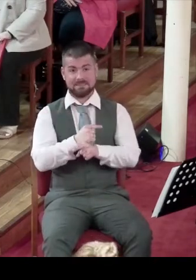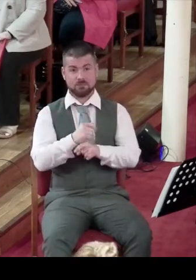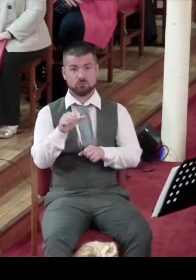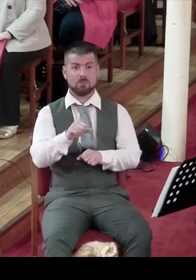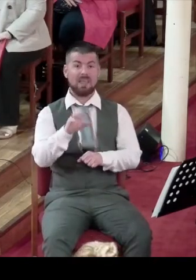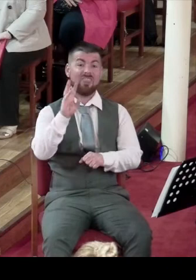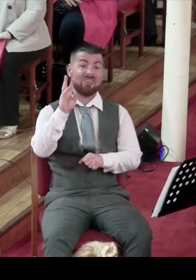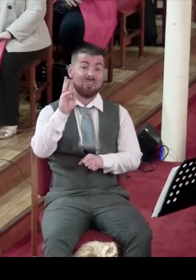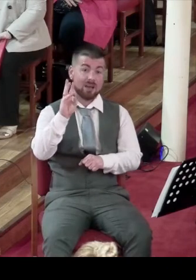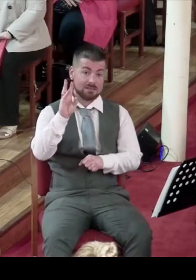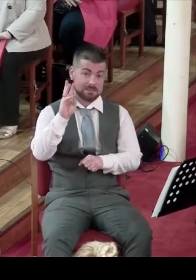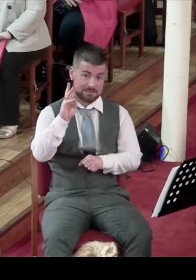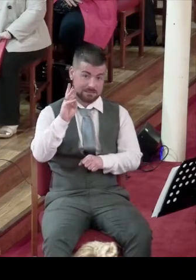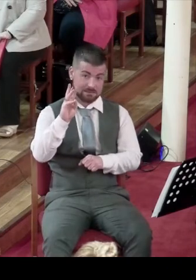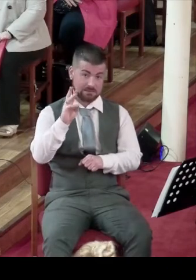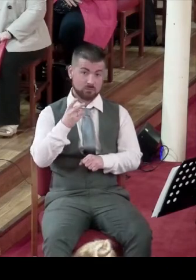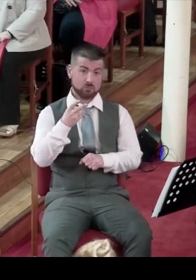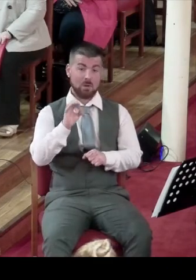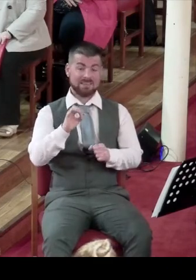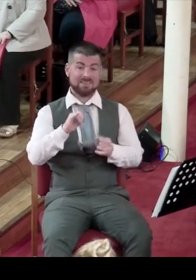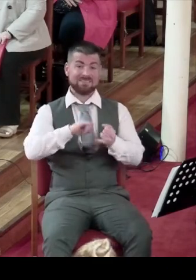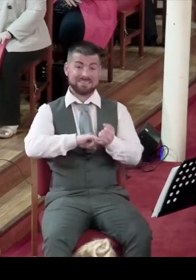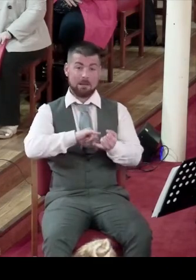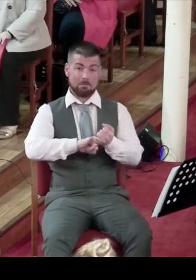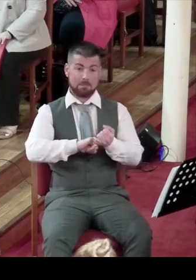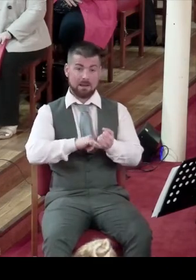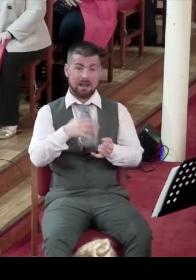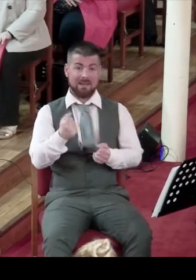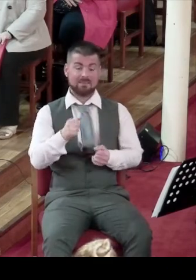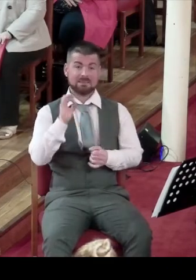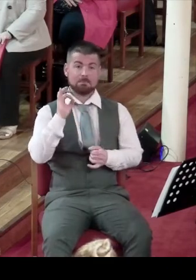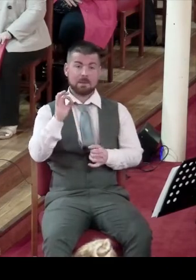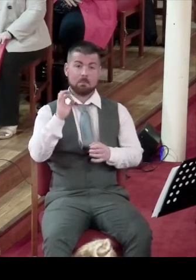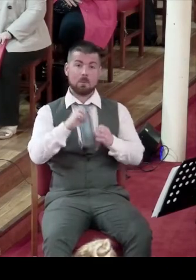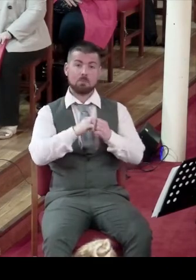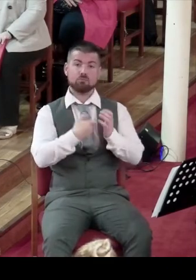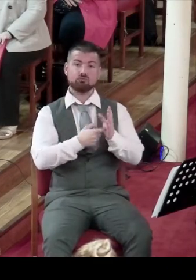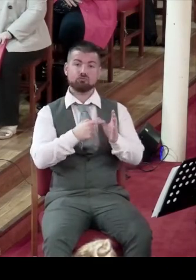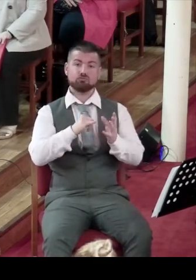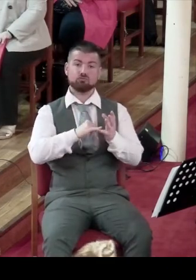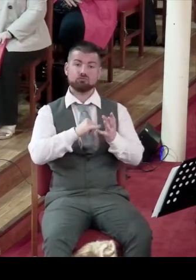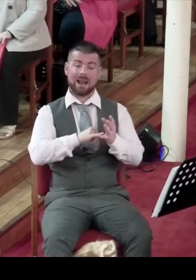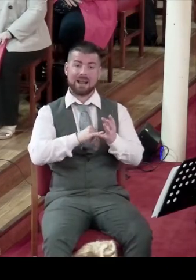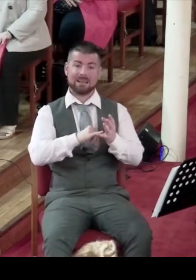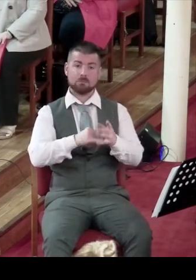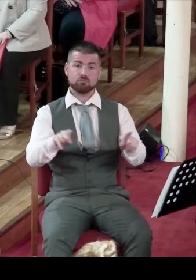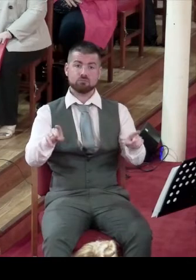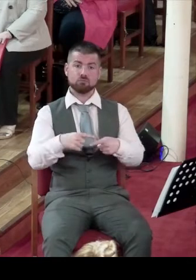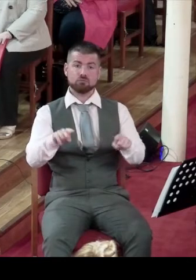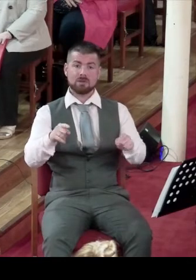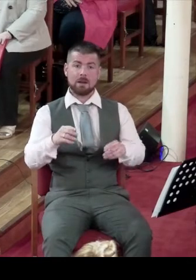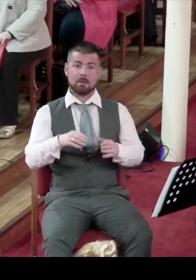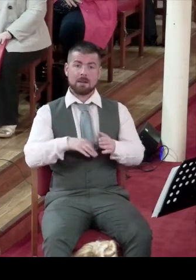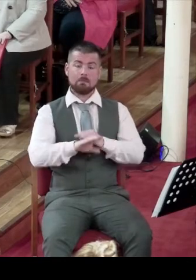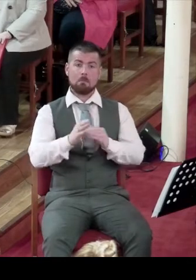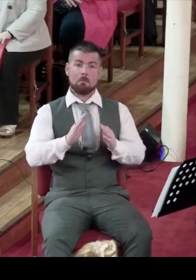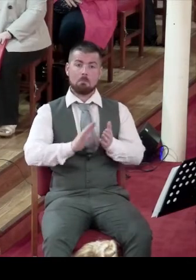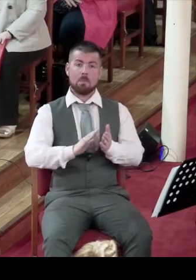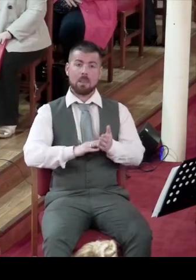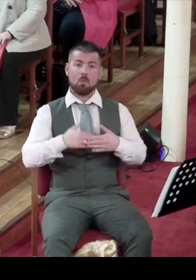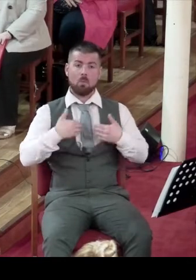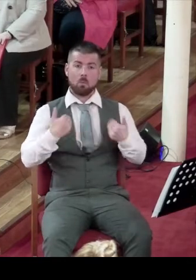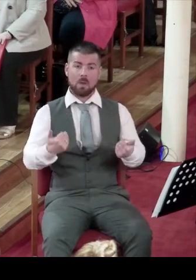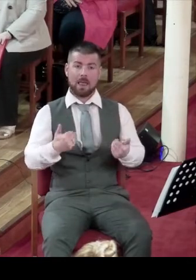Thursday the 20th of September. There's a special brass concert in Motherwell Salvation Army